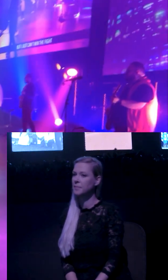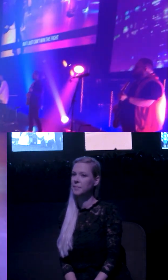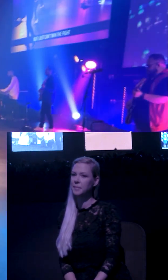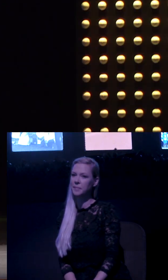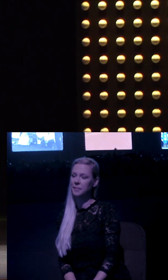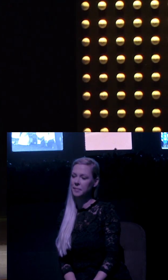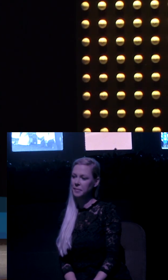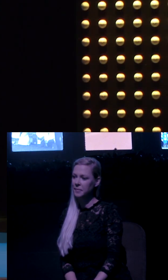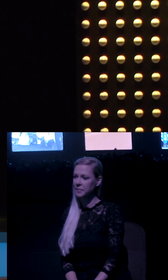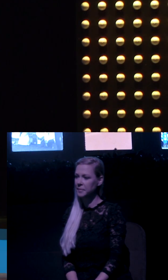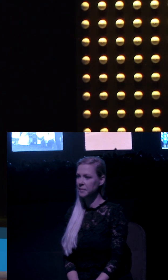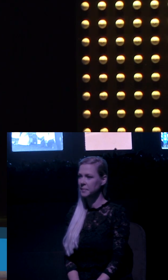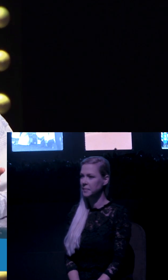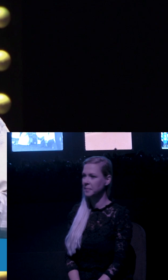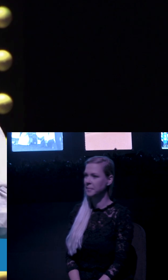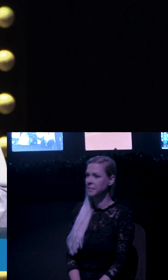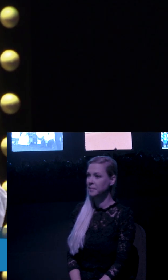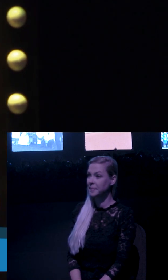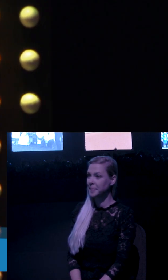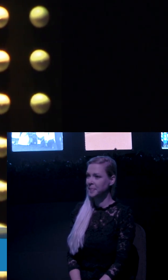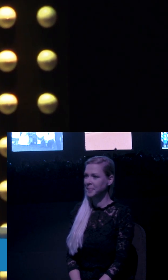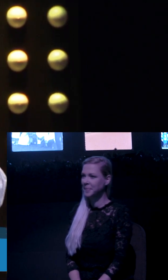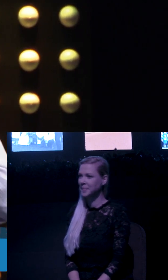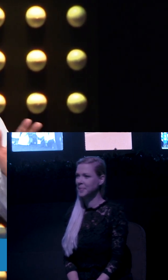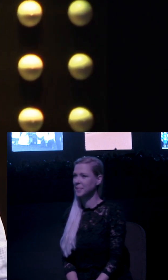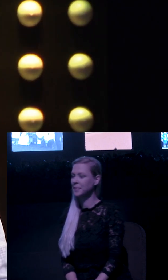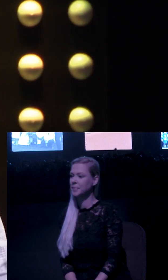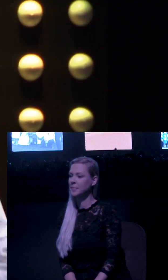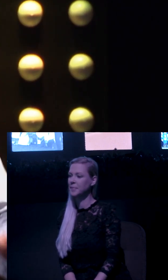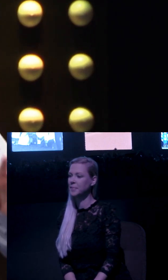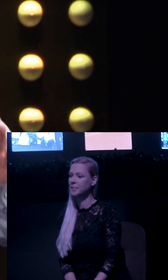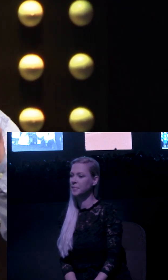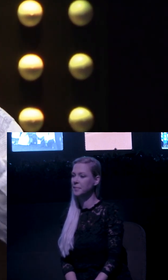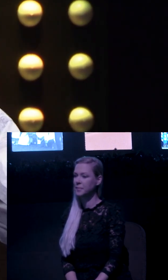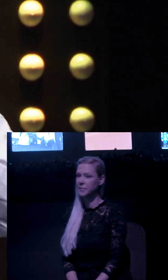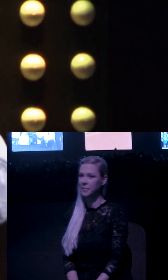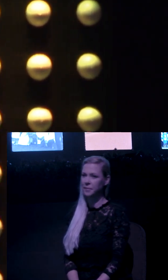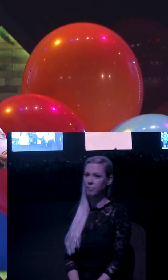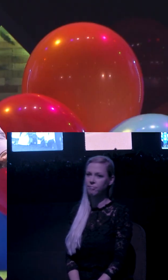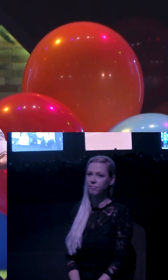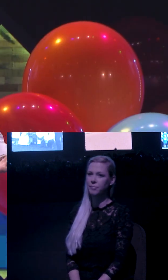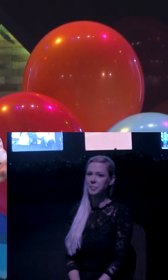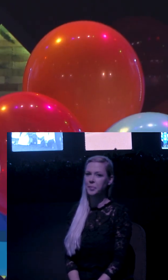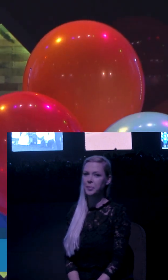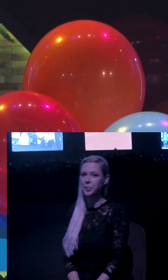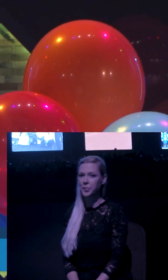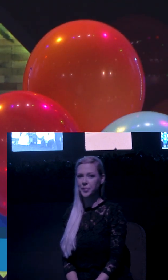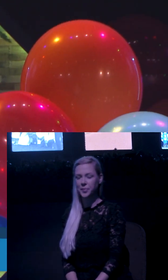Bow at his feet, he has done great things.